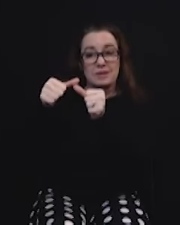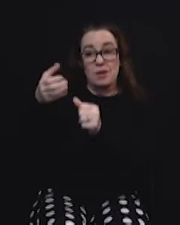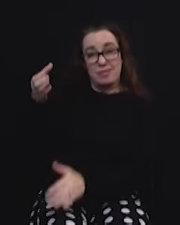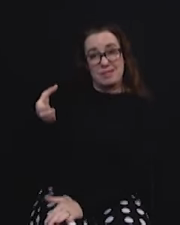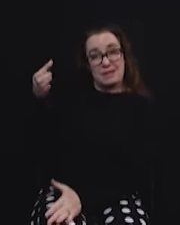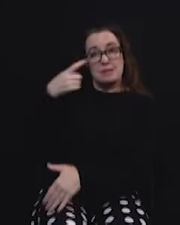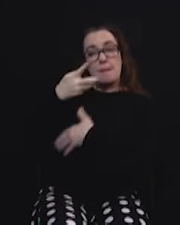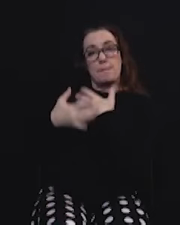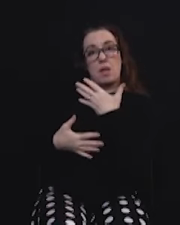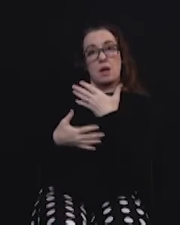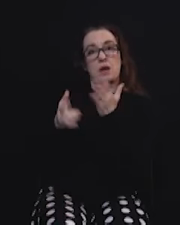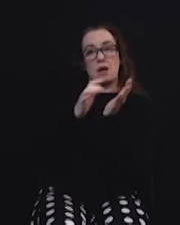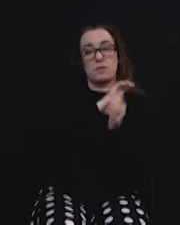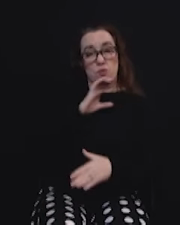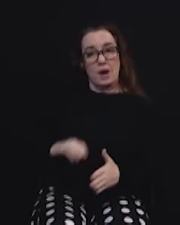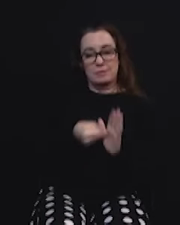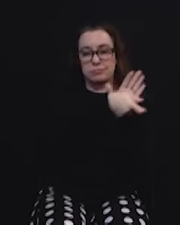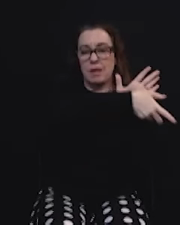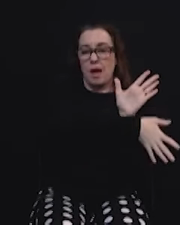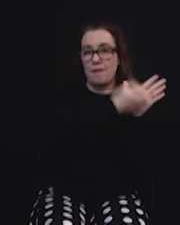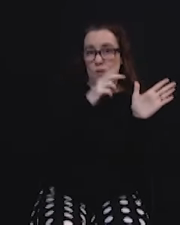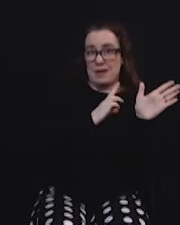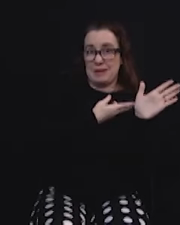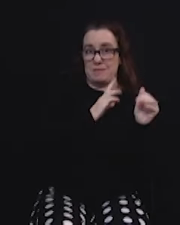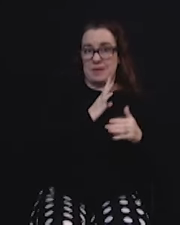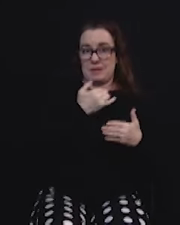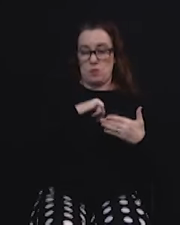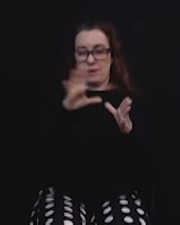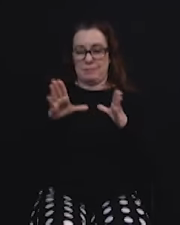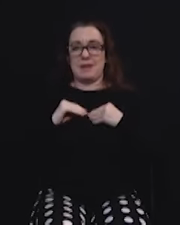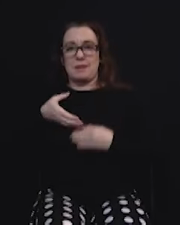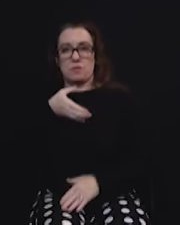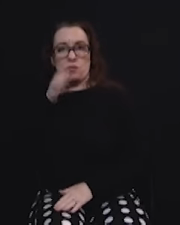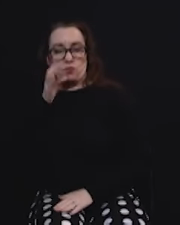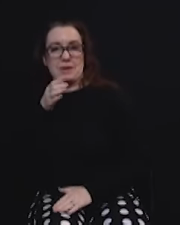shed for each of us as we take and drink.